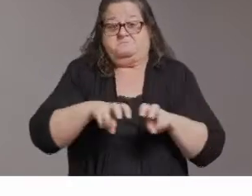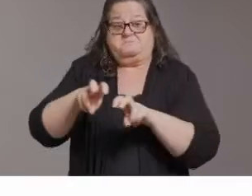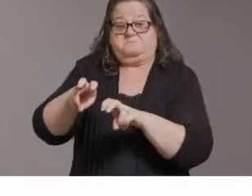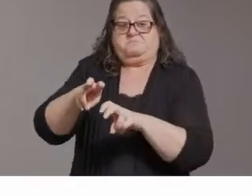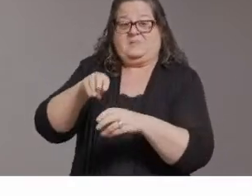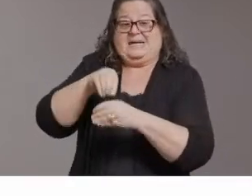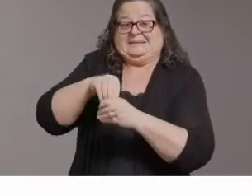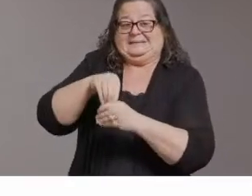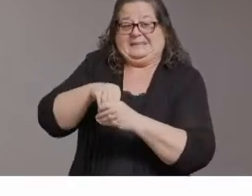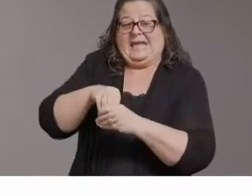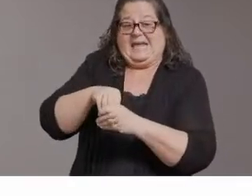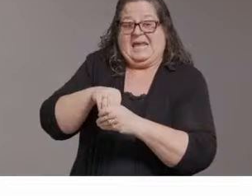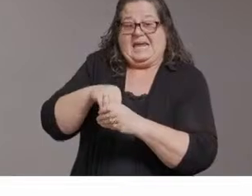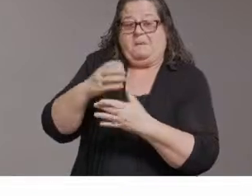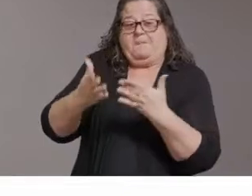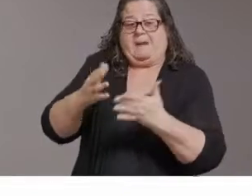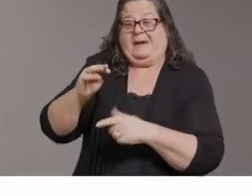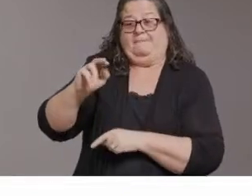May if they need to.